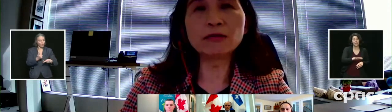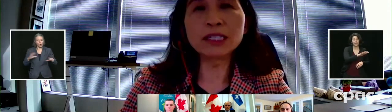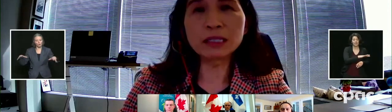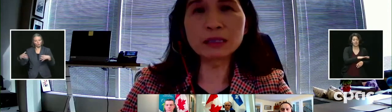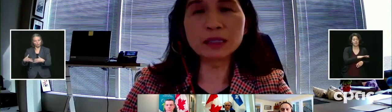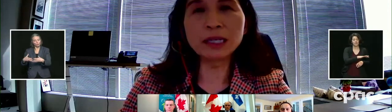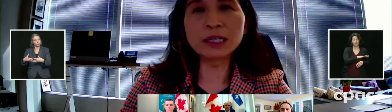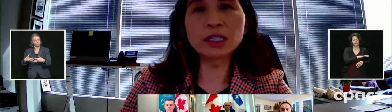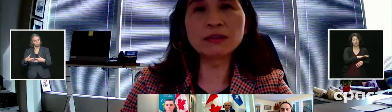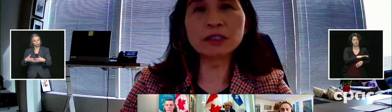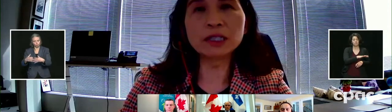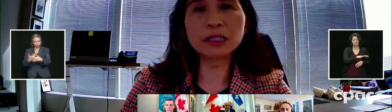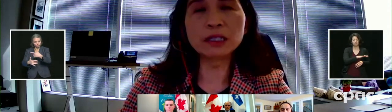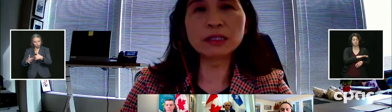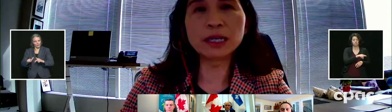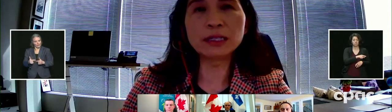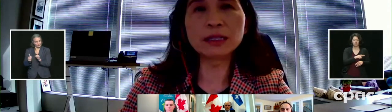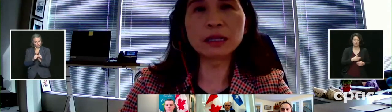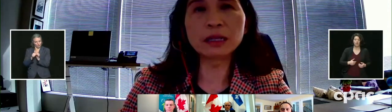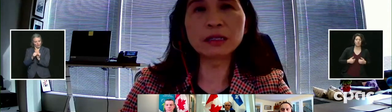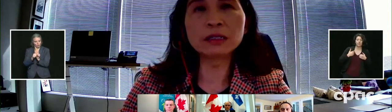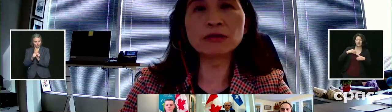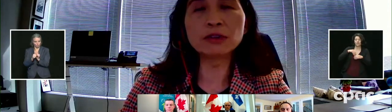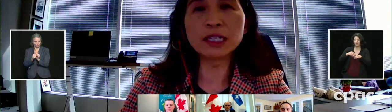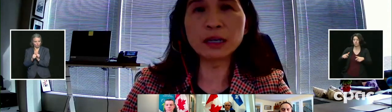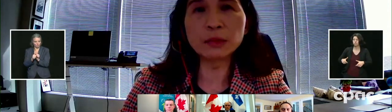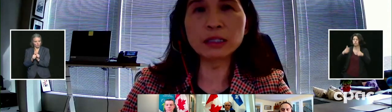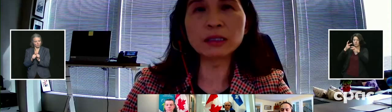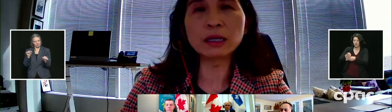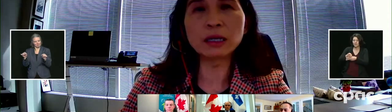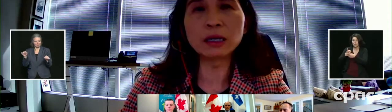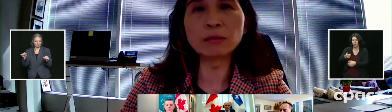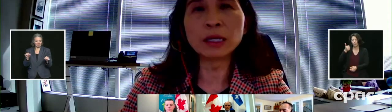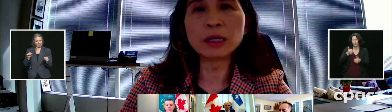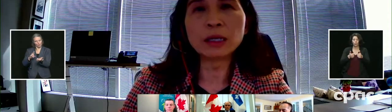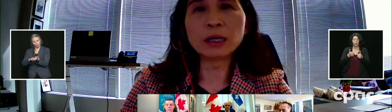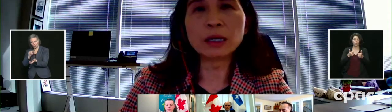or residences actually for seniors, that's another retirement